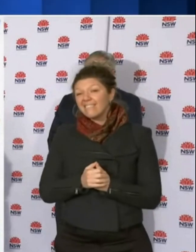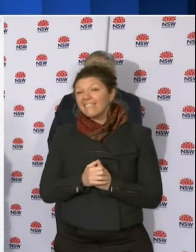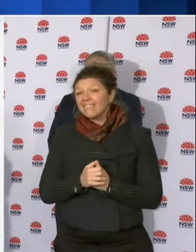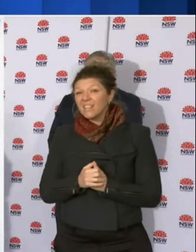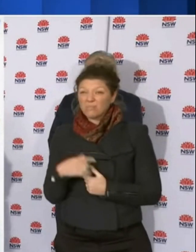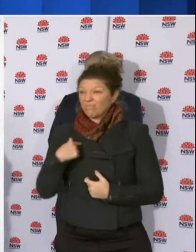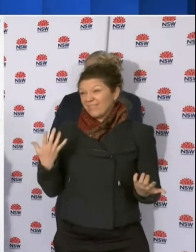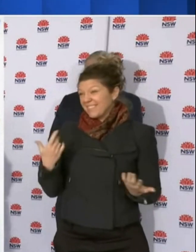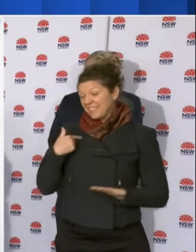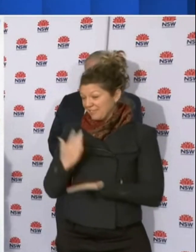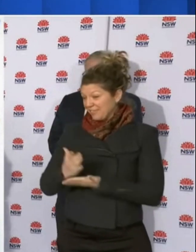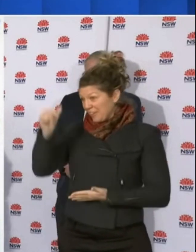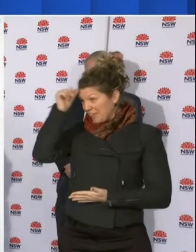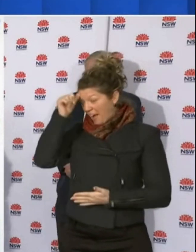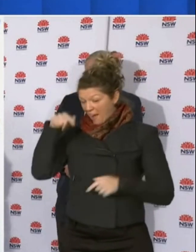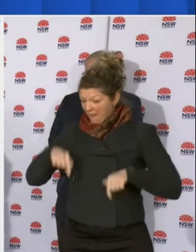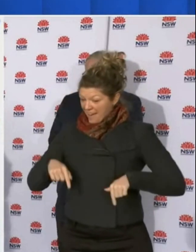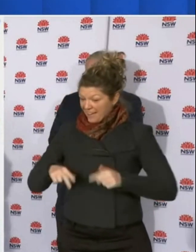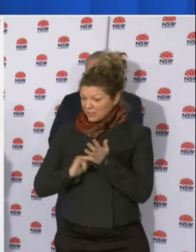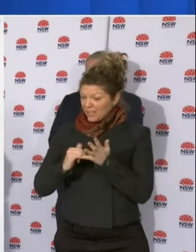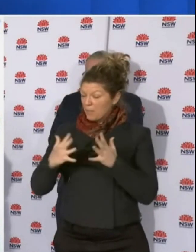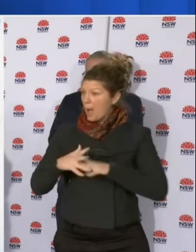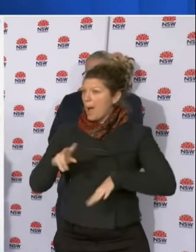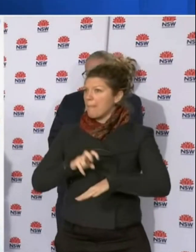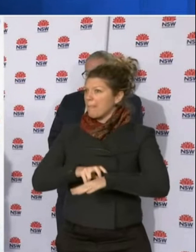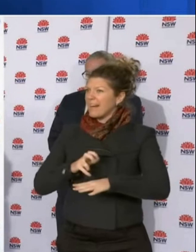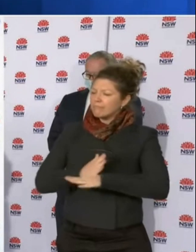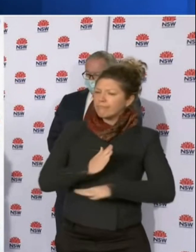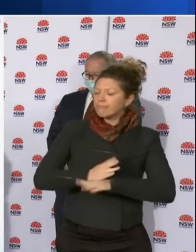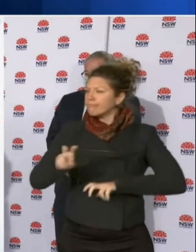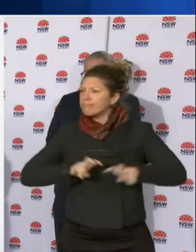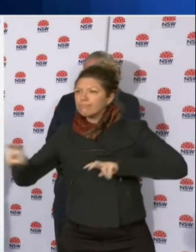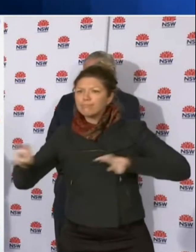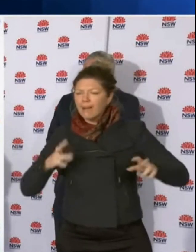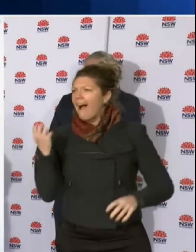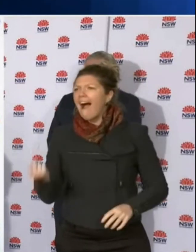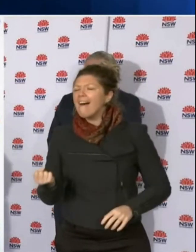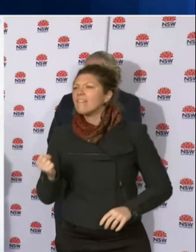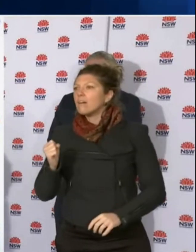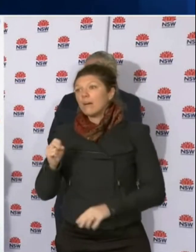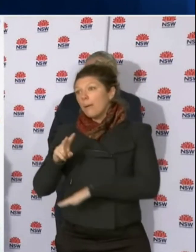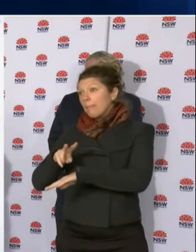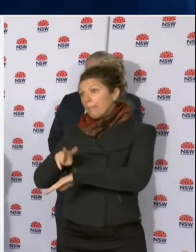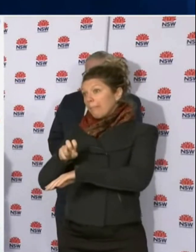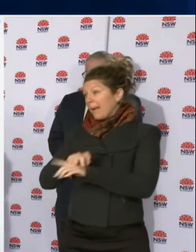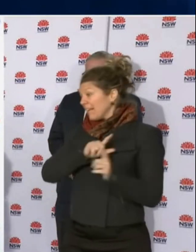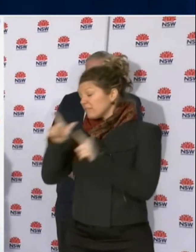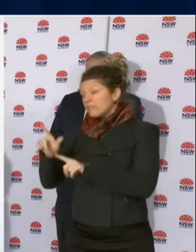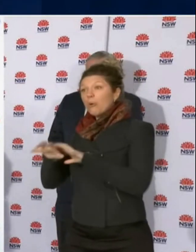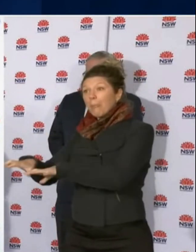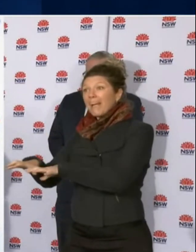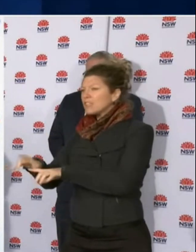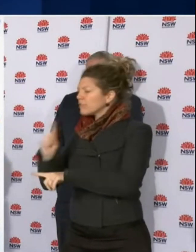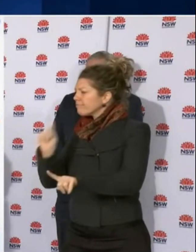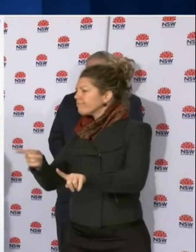large and agile police force. I suspect that down along the beaches, again, we'll double down our efforts there. This is